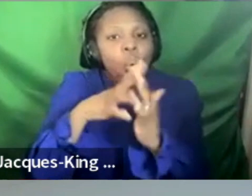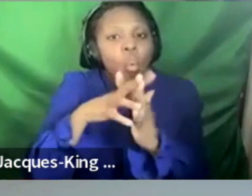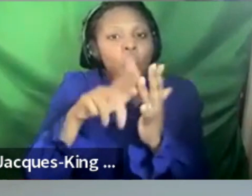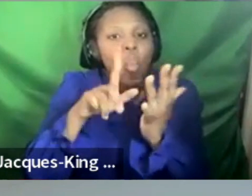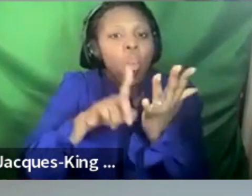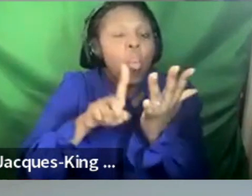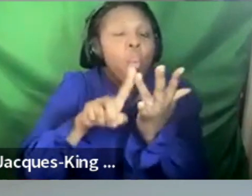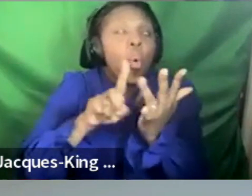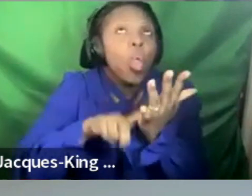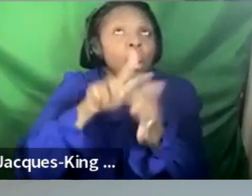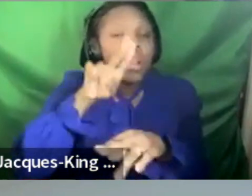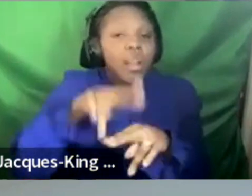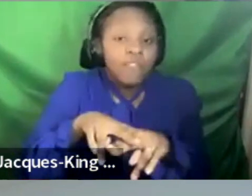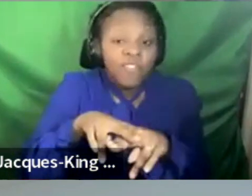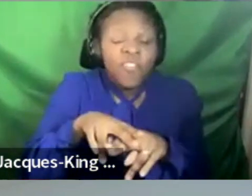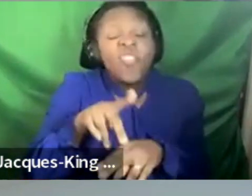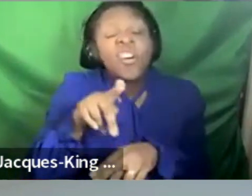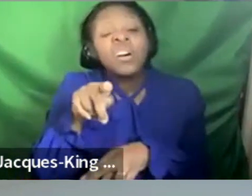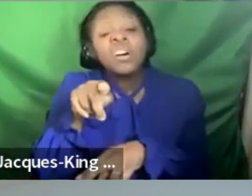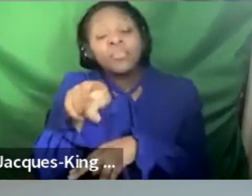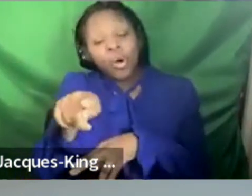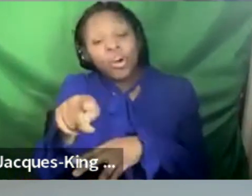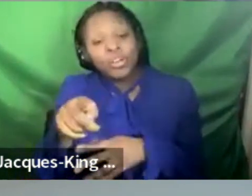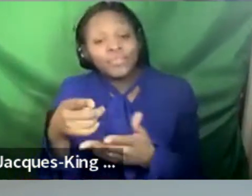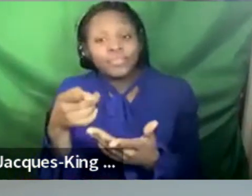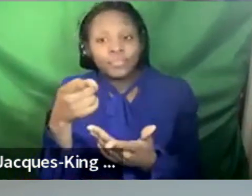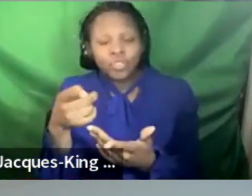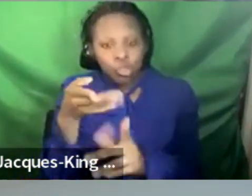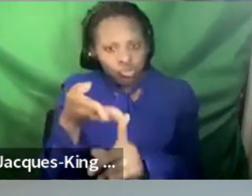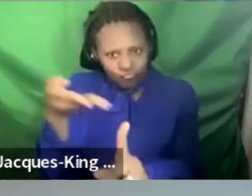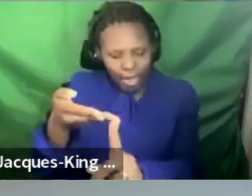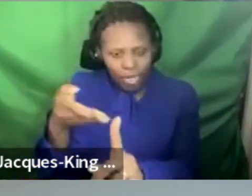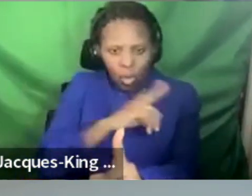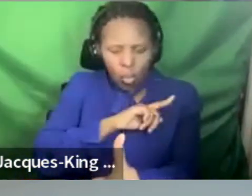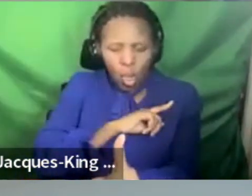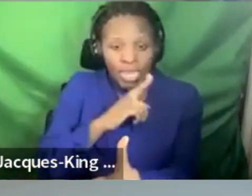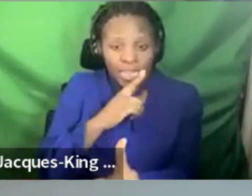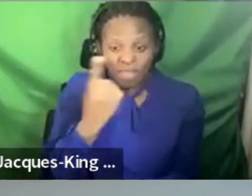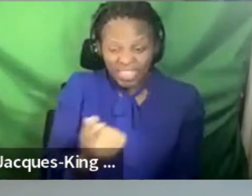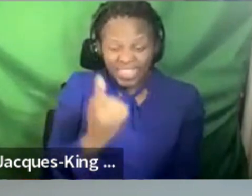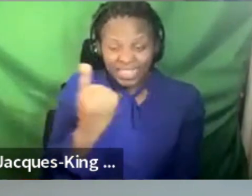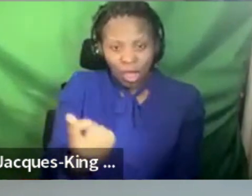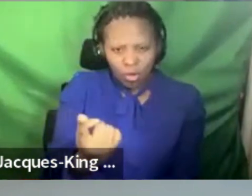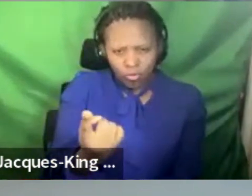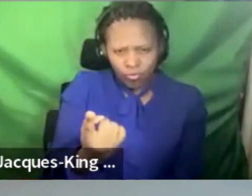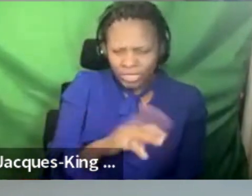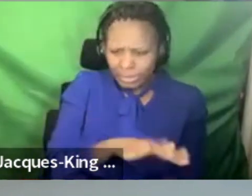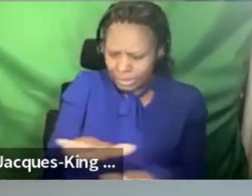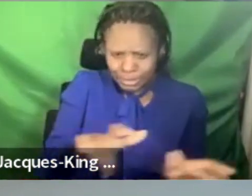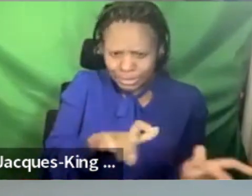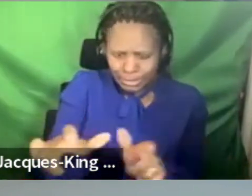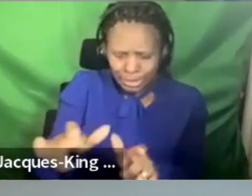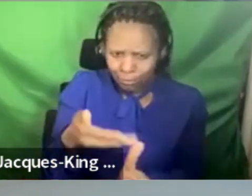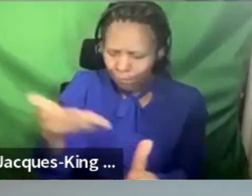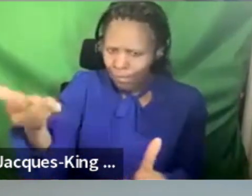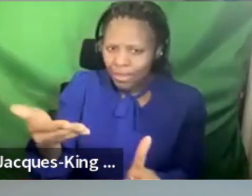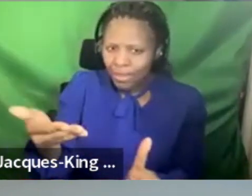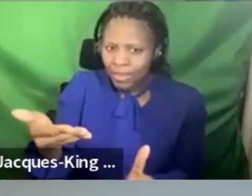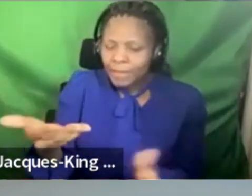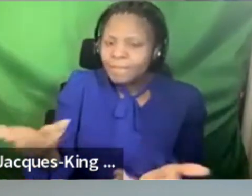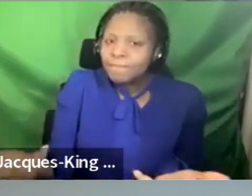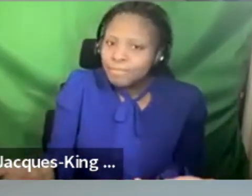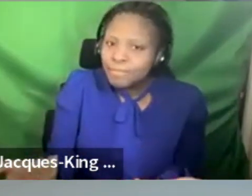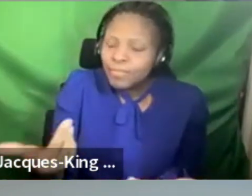giving us here. But also, when she does that, she's actually being herself. But he still doesn't recognise her, which tells you how